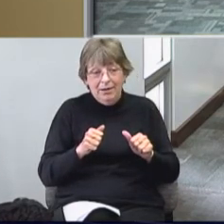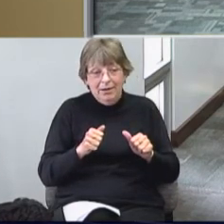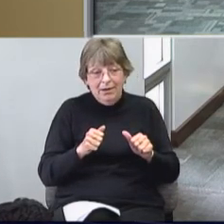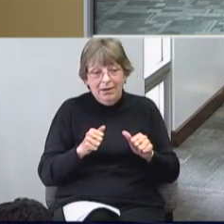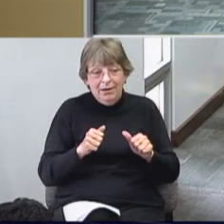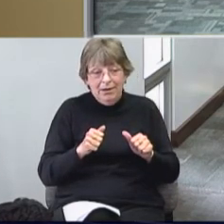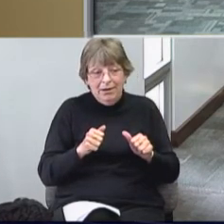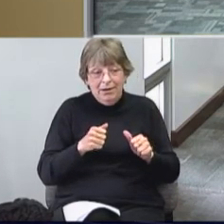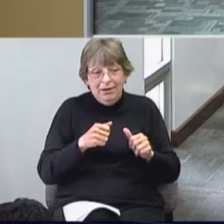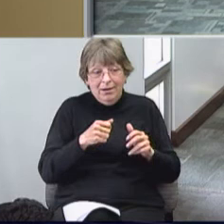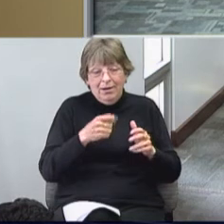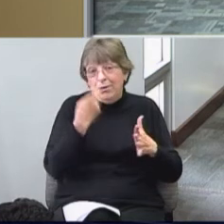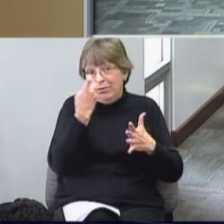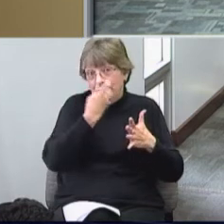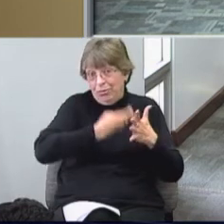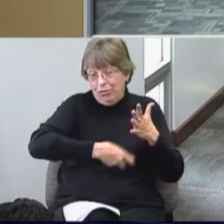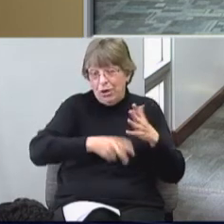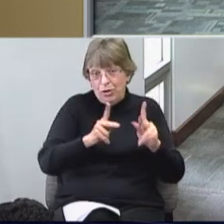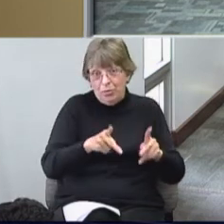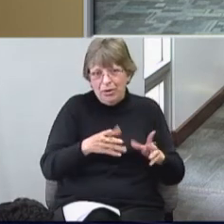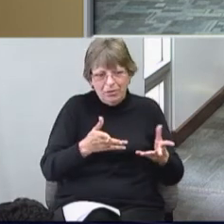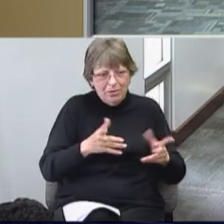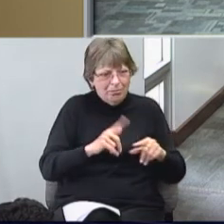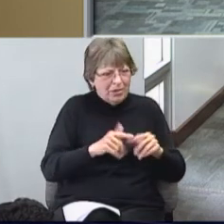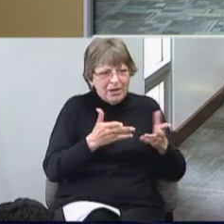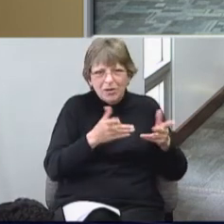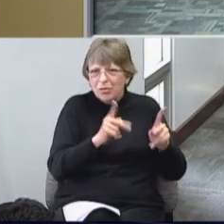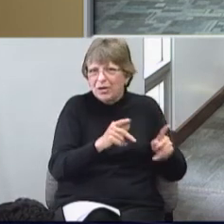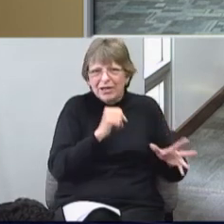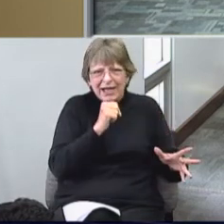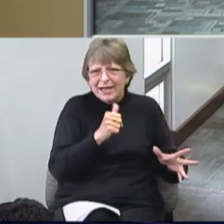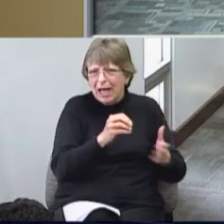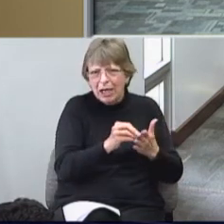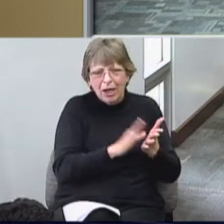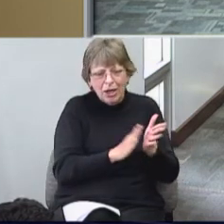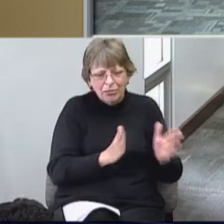in this case, who's not a contractor, who we try to be